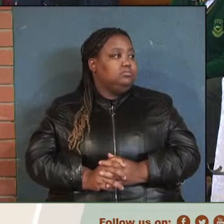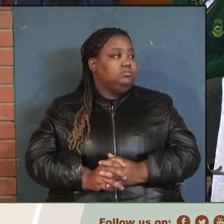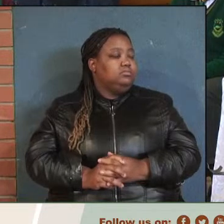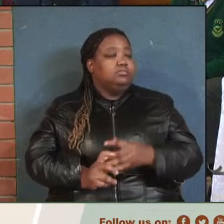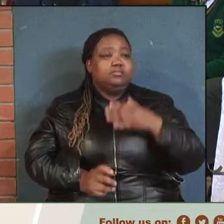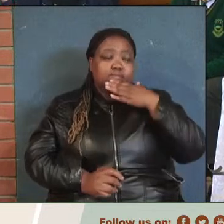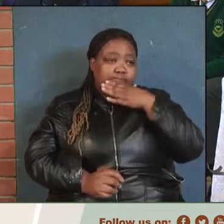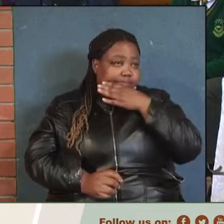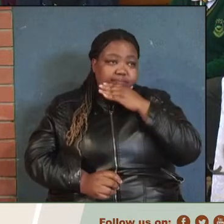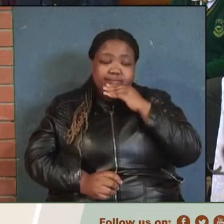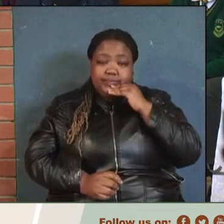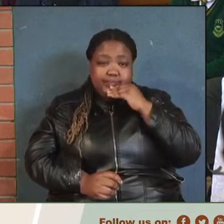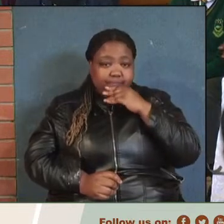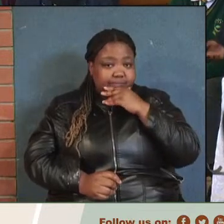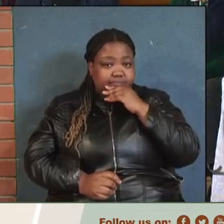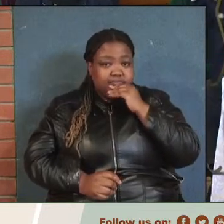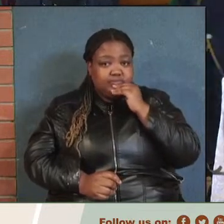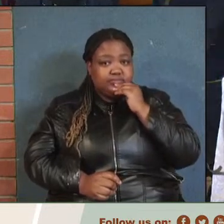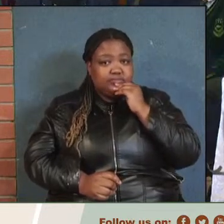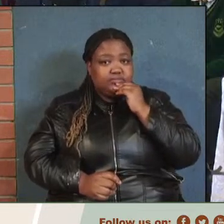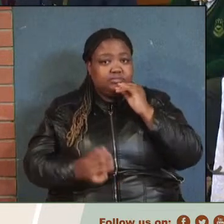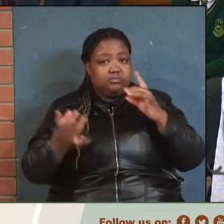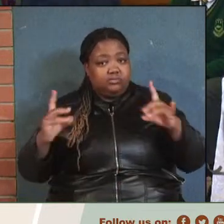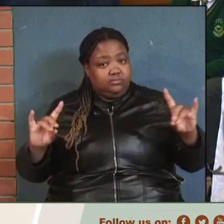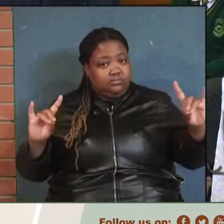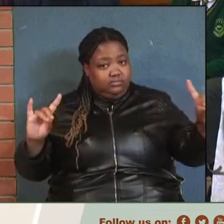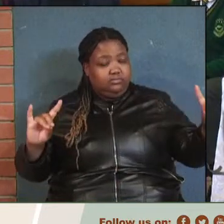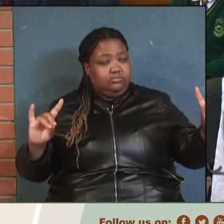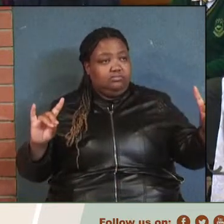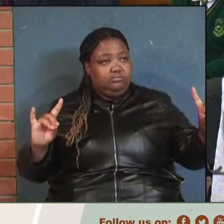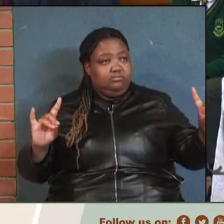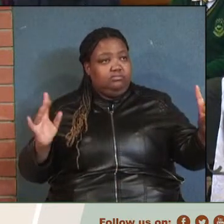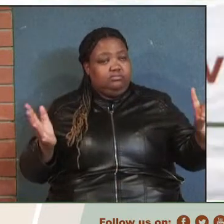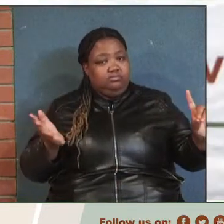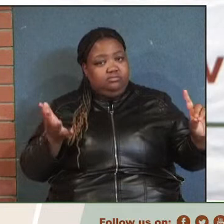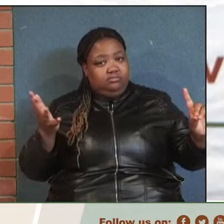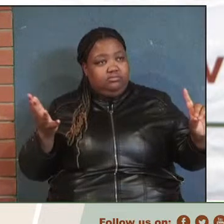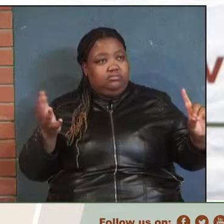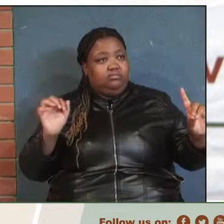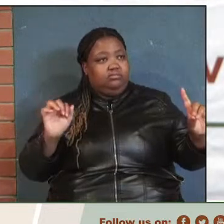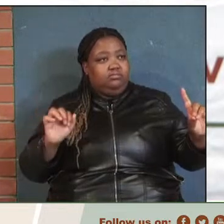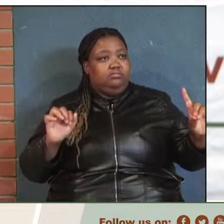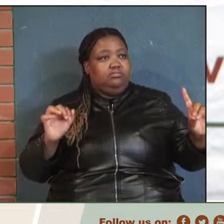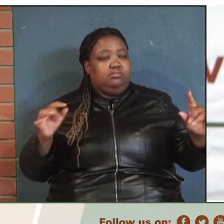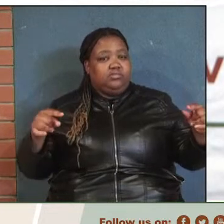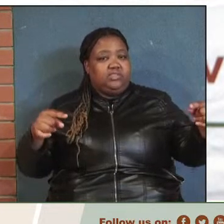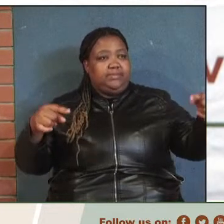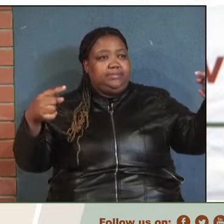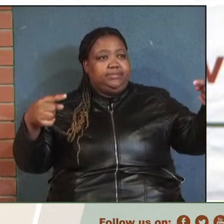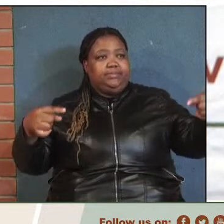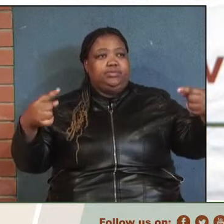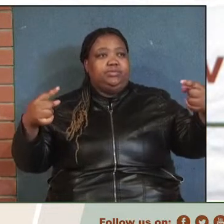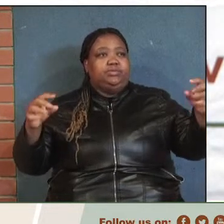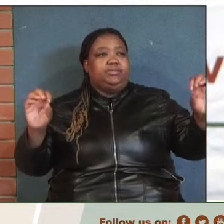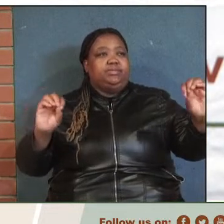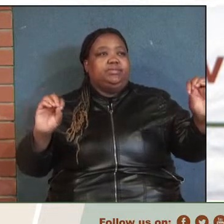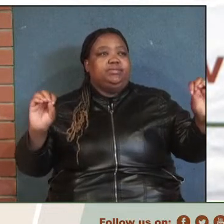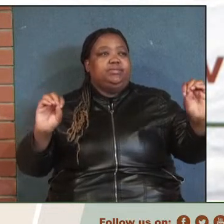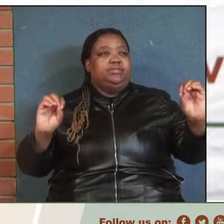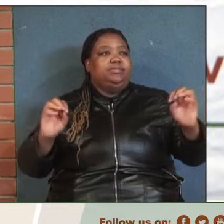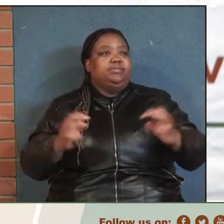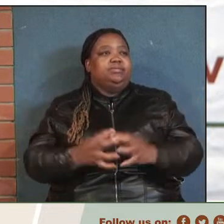So, Honourable Chair, please do address the House through me. Okay, my apologies. It's not a conflict. My apologies. You're not fighting. Thank